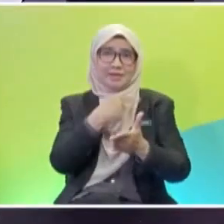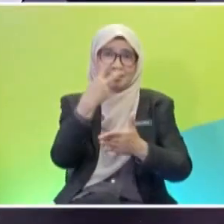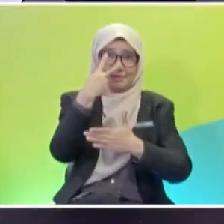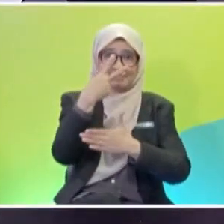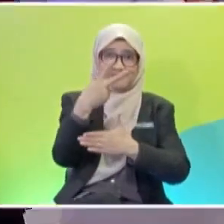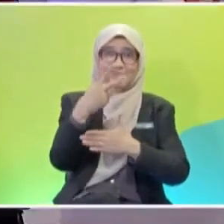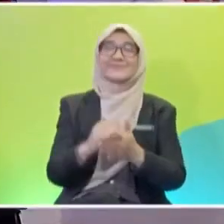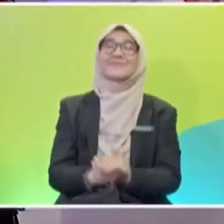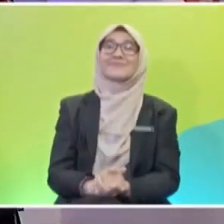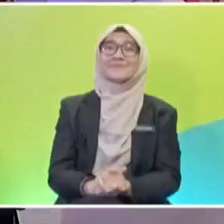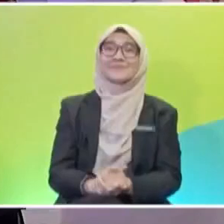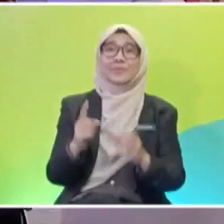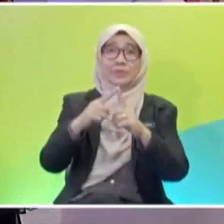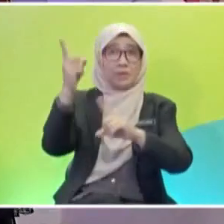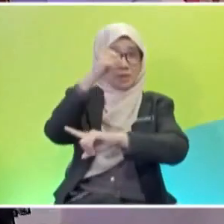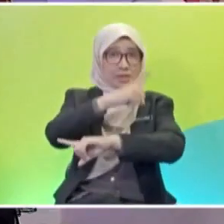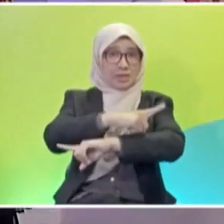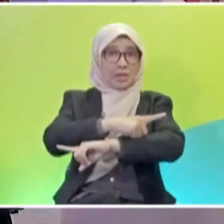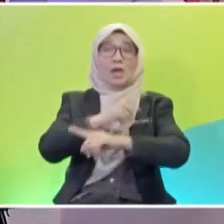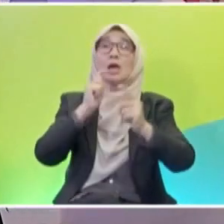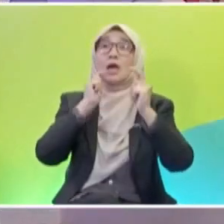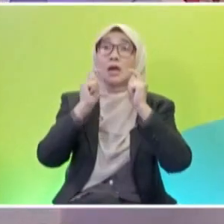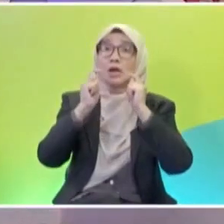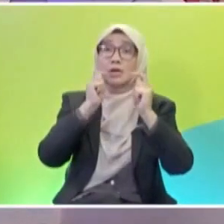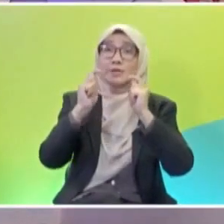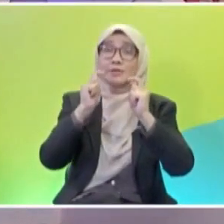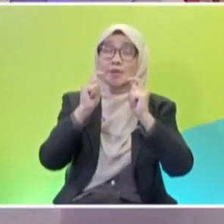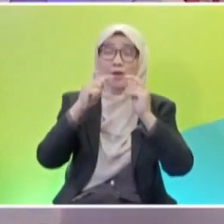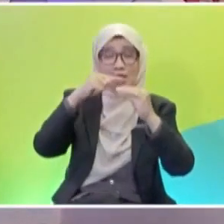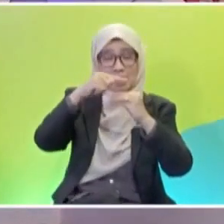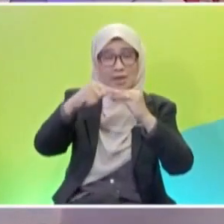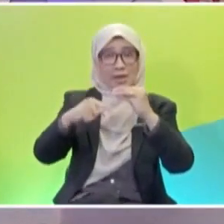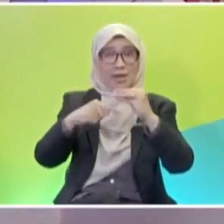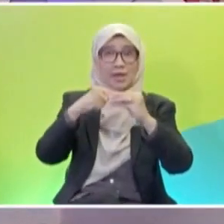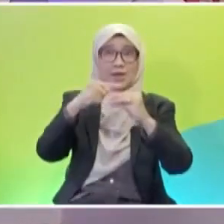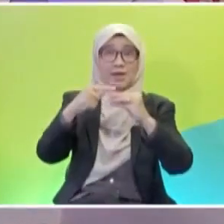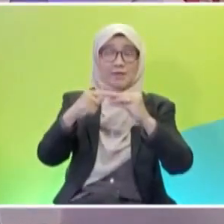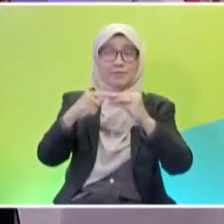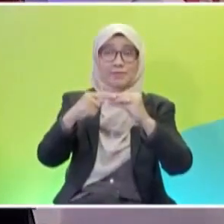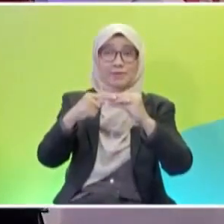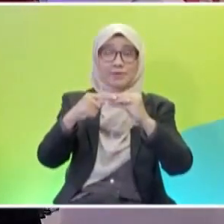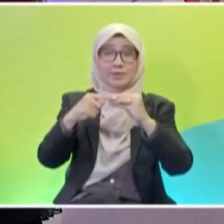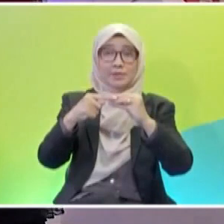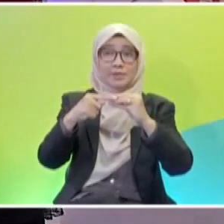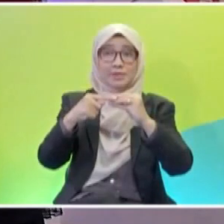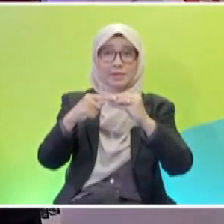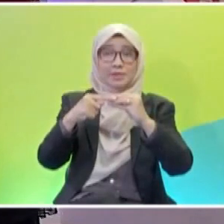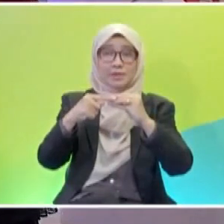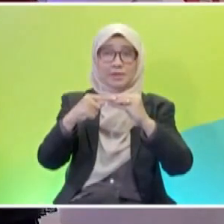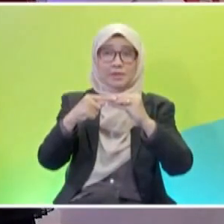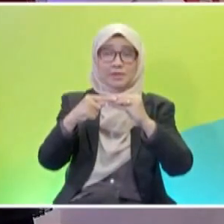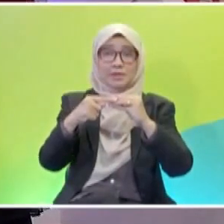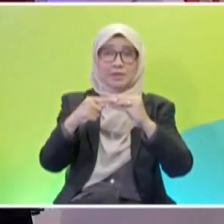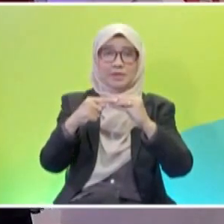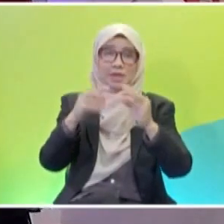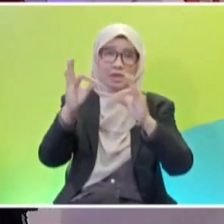are going to first talk about a little bit, okay? Not too much, all right? About whether if